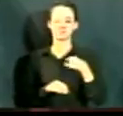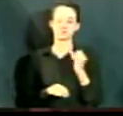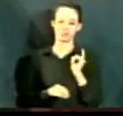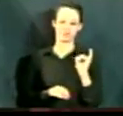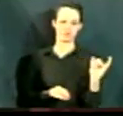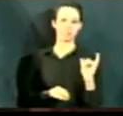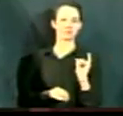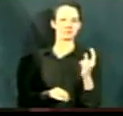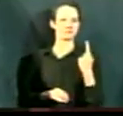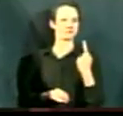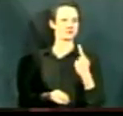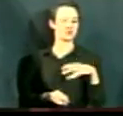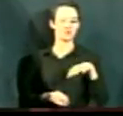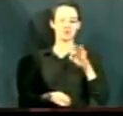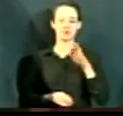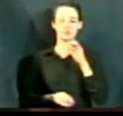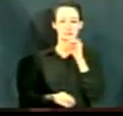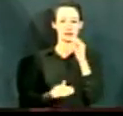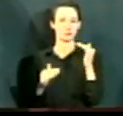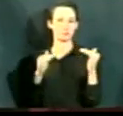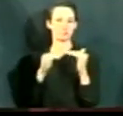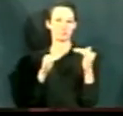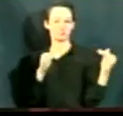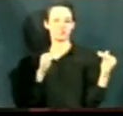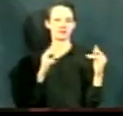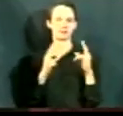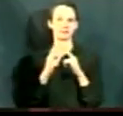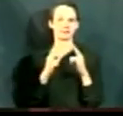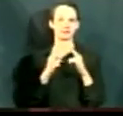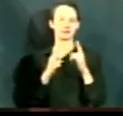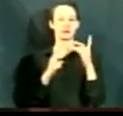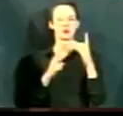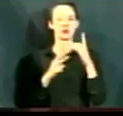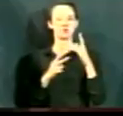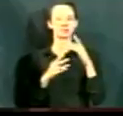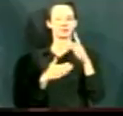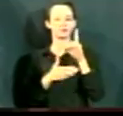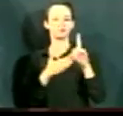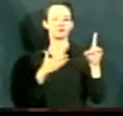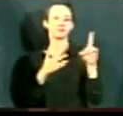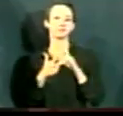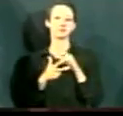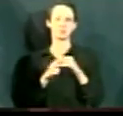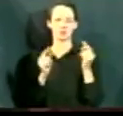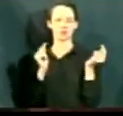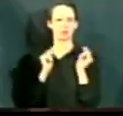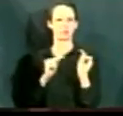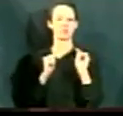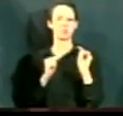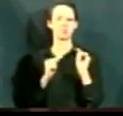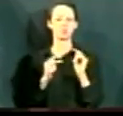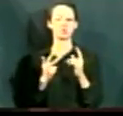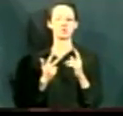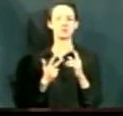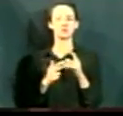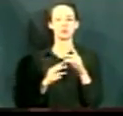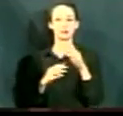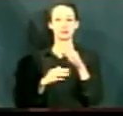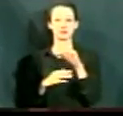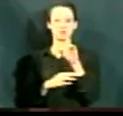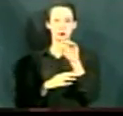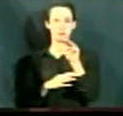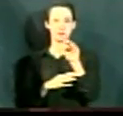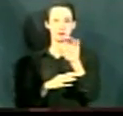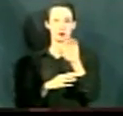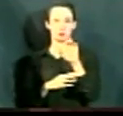unjust, discriminatory, and hurtful. Now, democracy needs an educated and healthy populace.